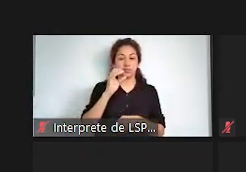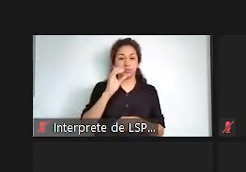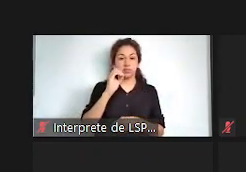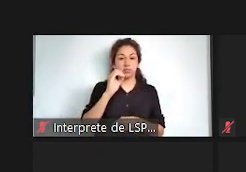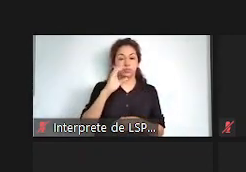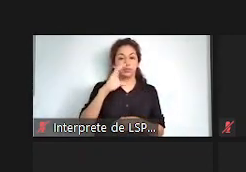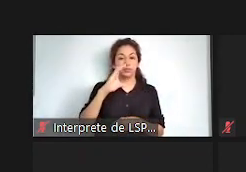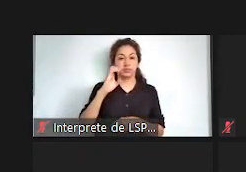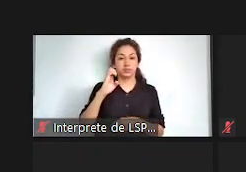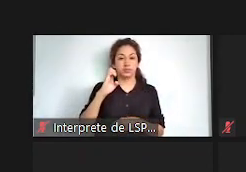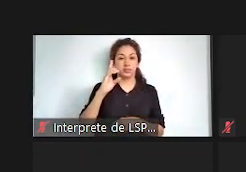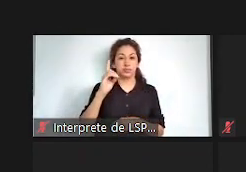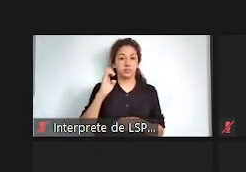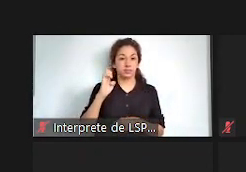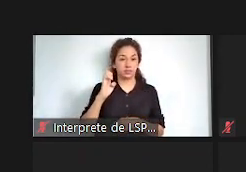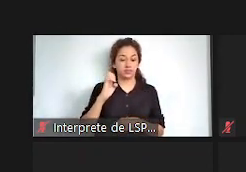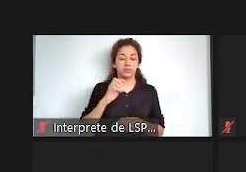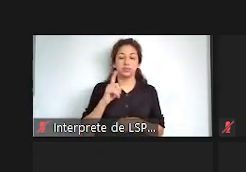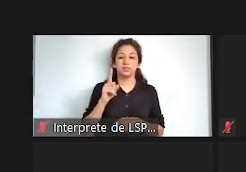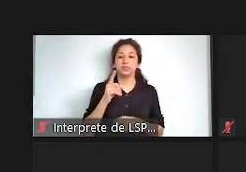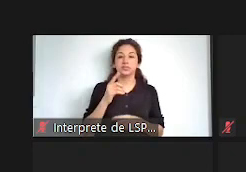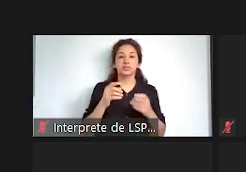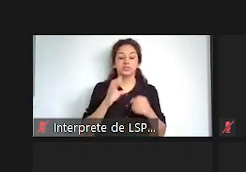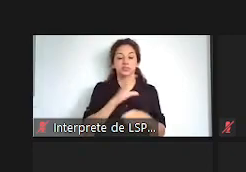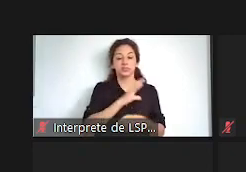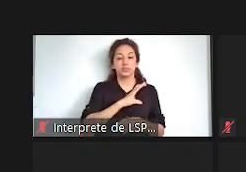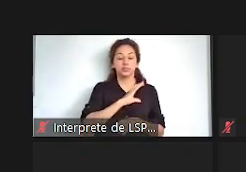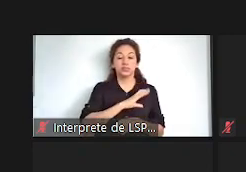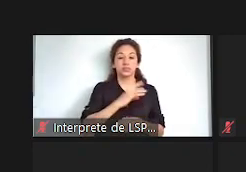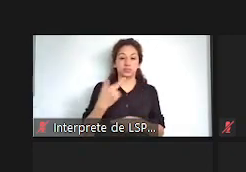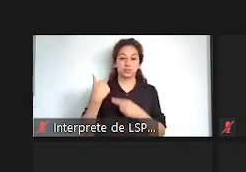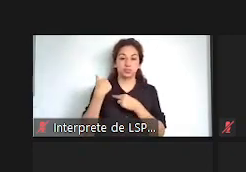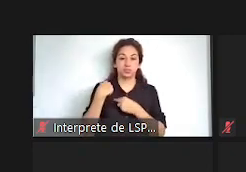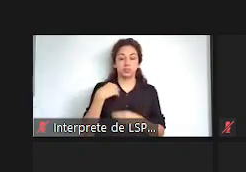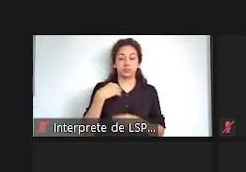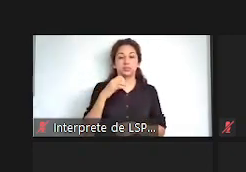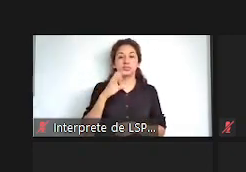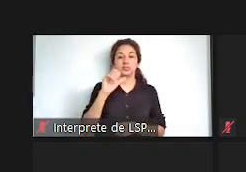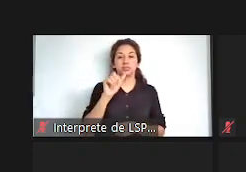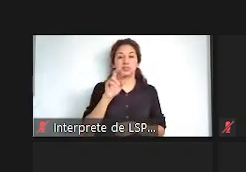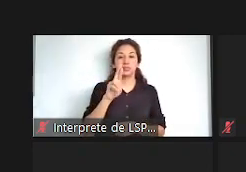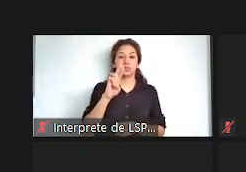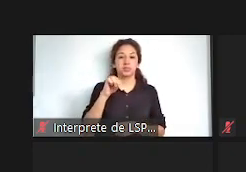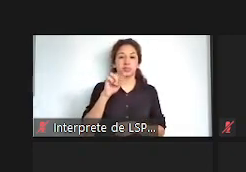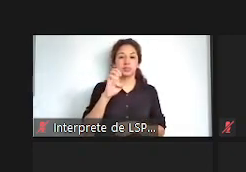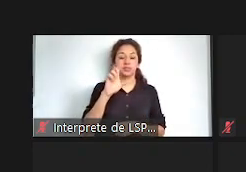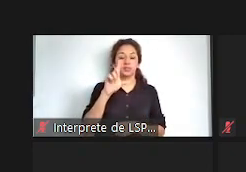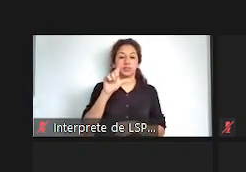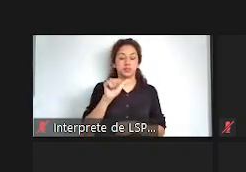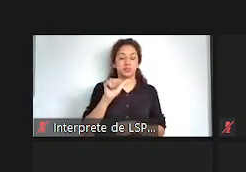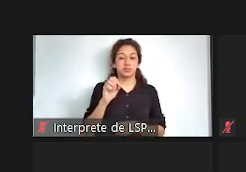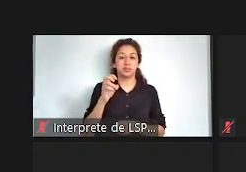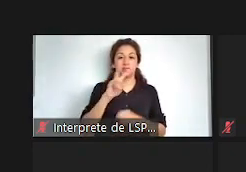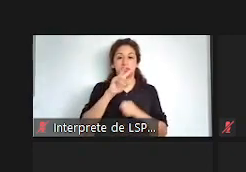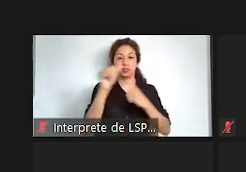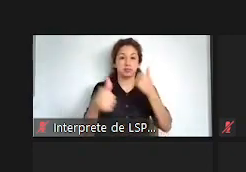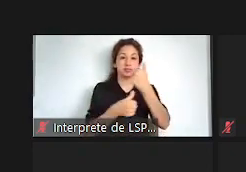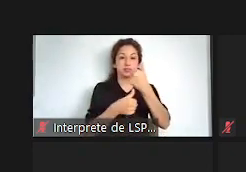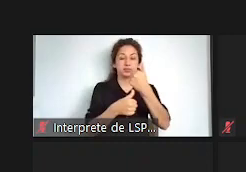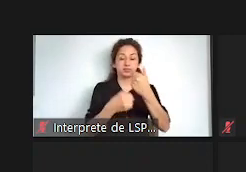of the ocd center for responsible conduct mess carmella fuentes in estrosa